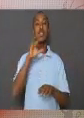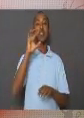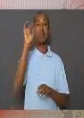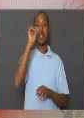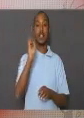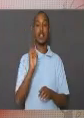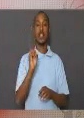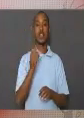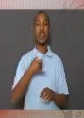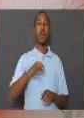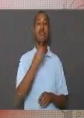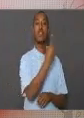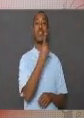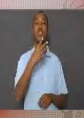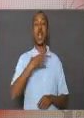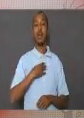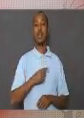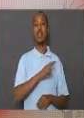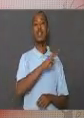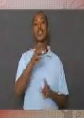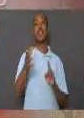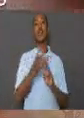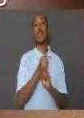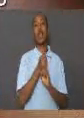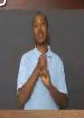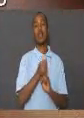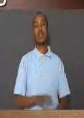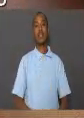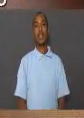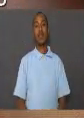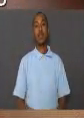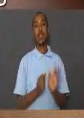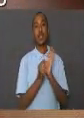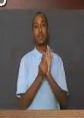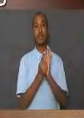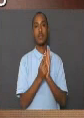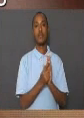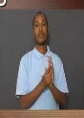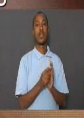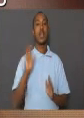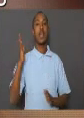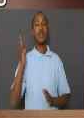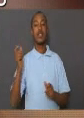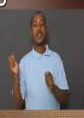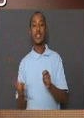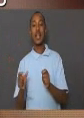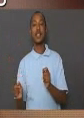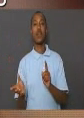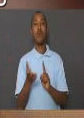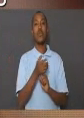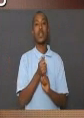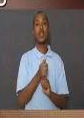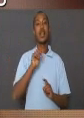of each element they contain. For example, if a fertilizer